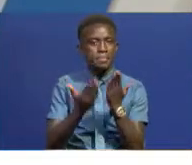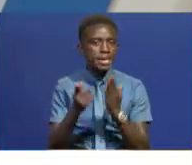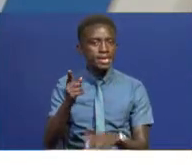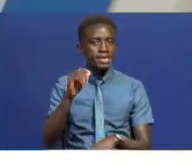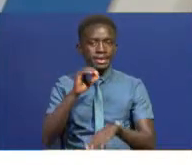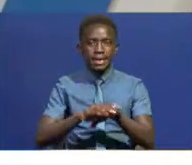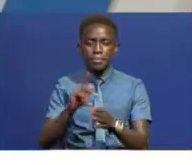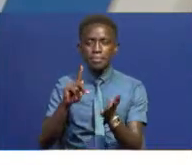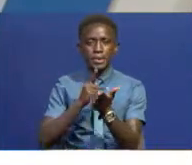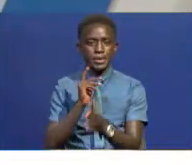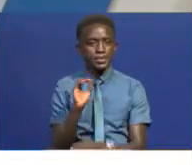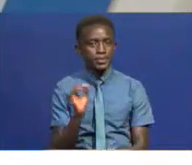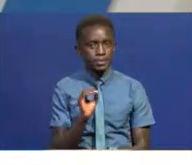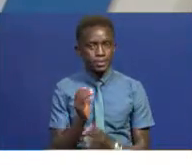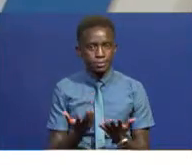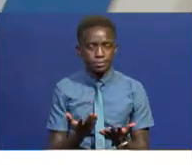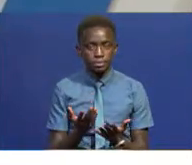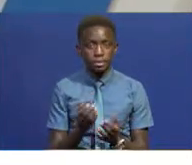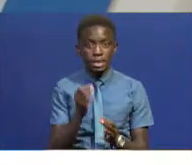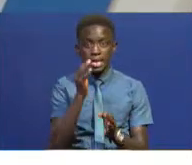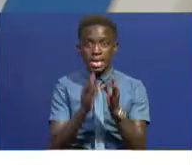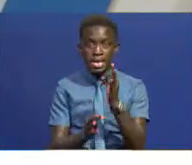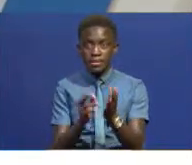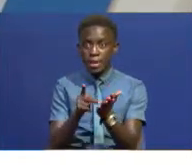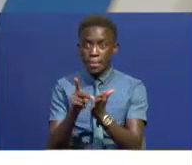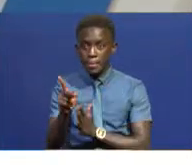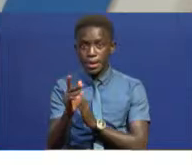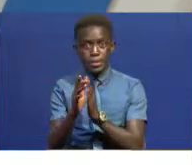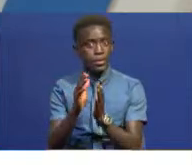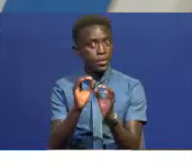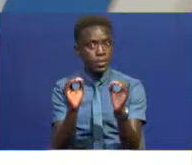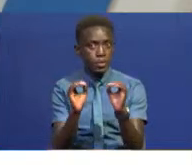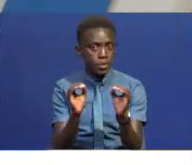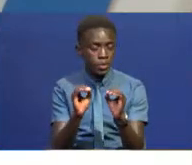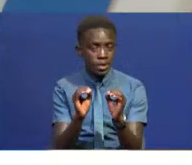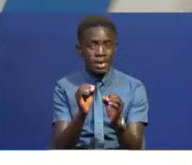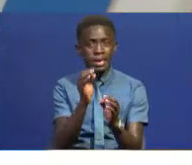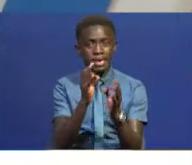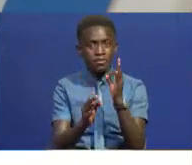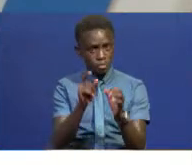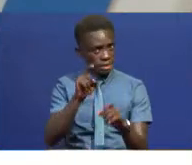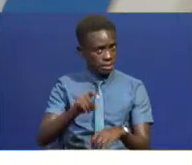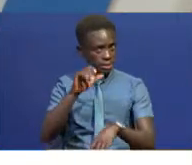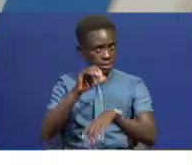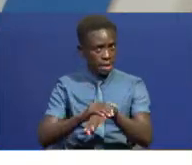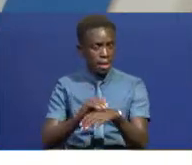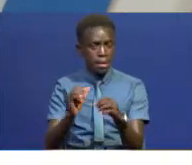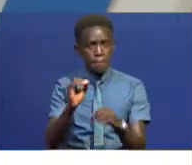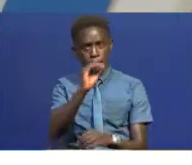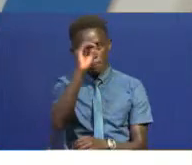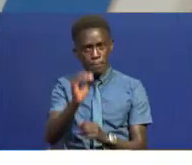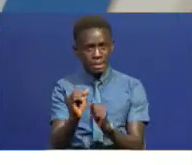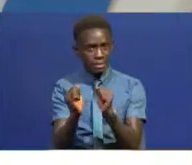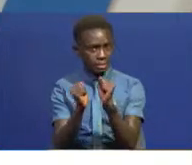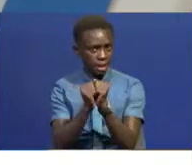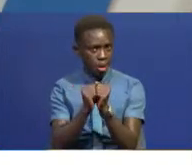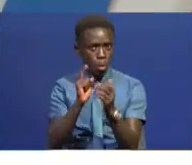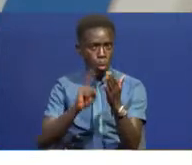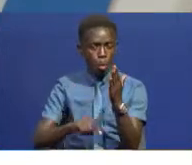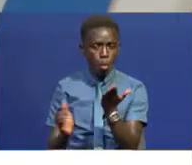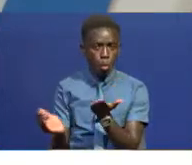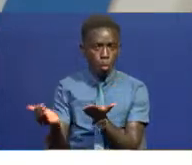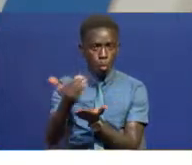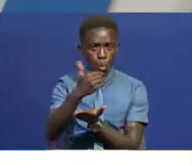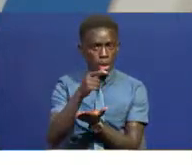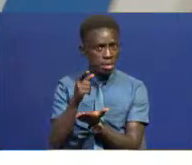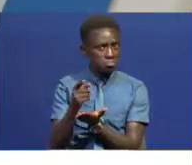relevant royalties. Okay. If they don't pay those royalties, and you are supposed to get 10% of what has been collected